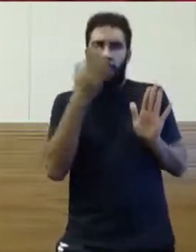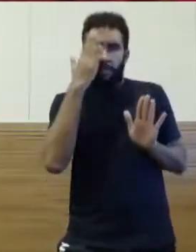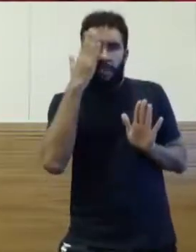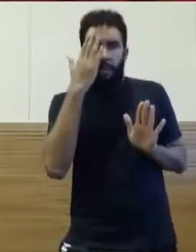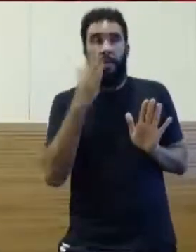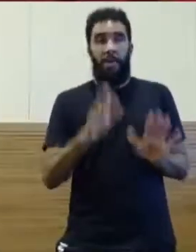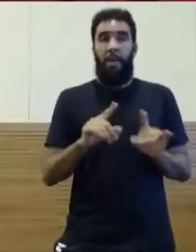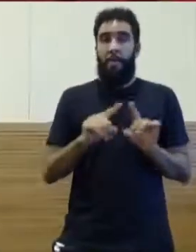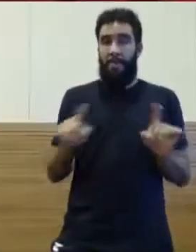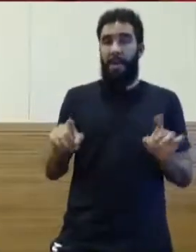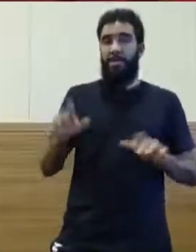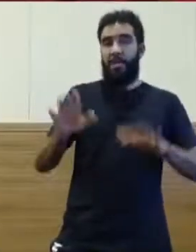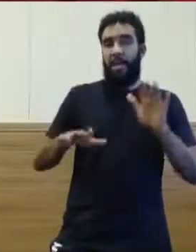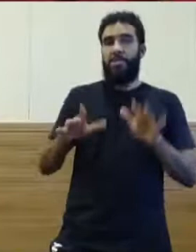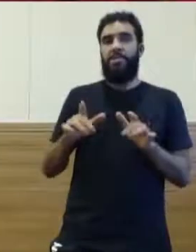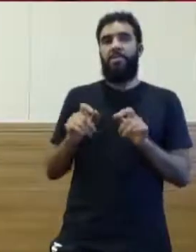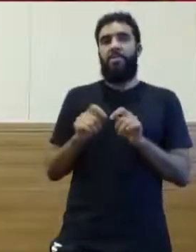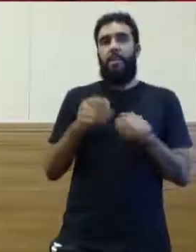these guides have